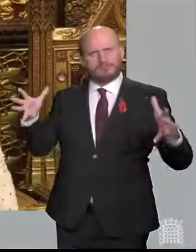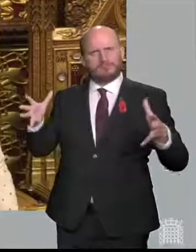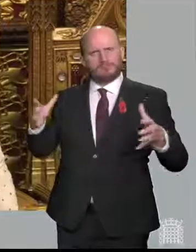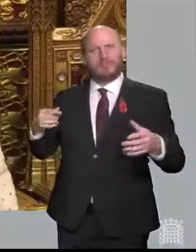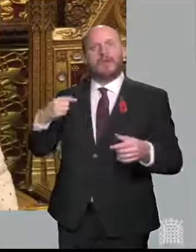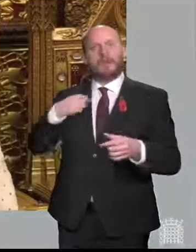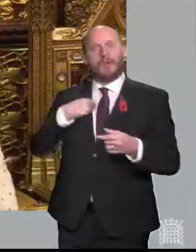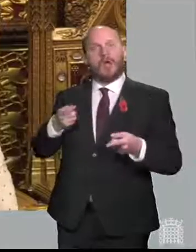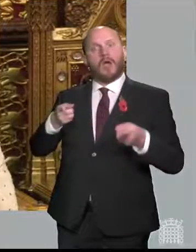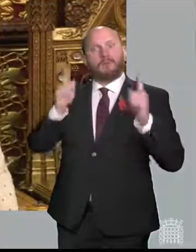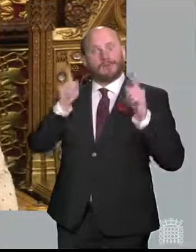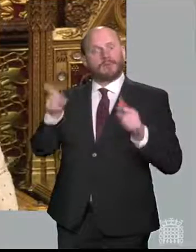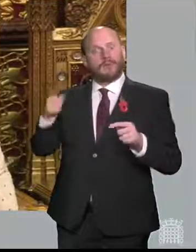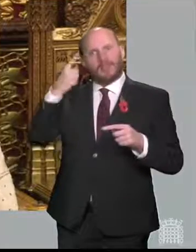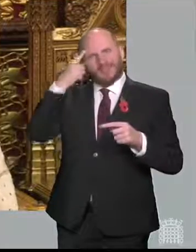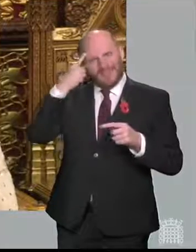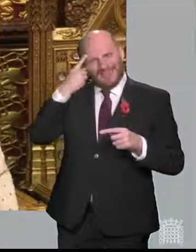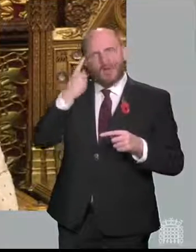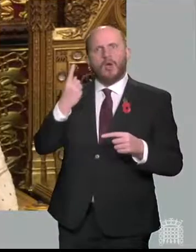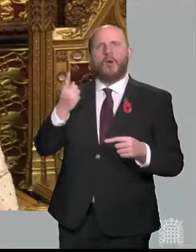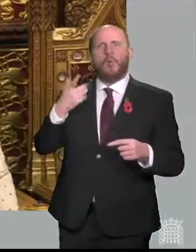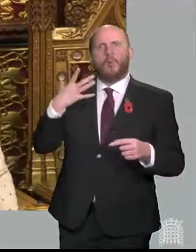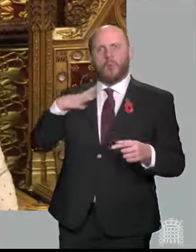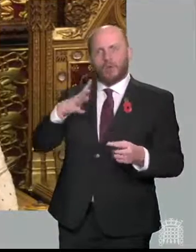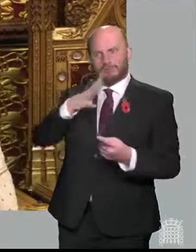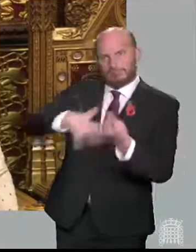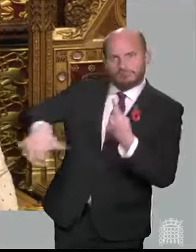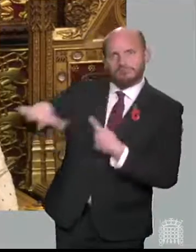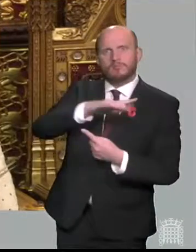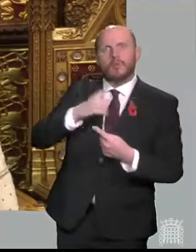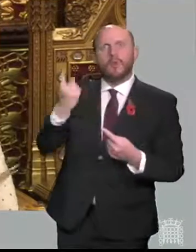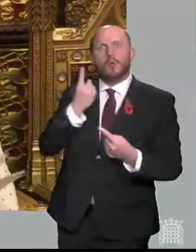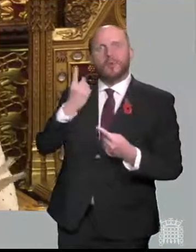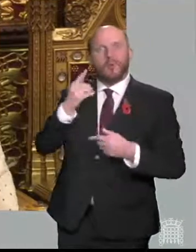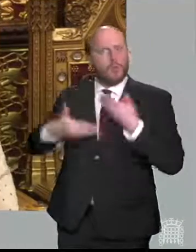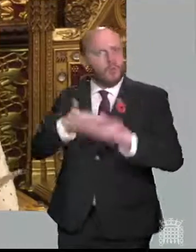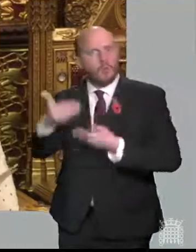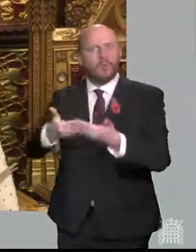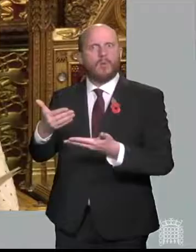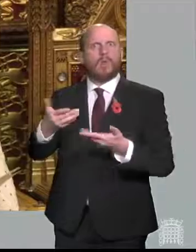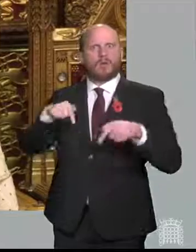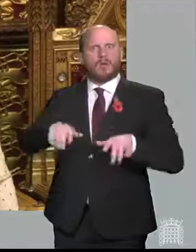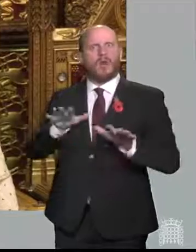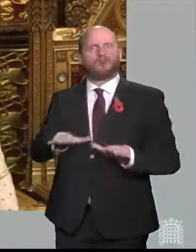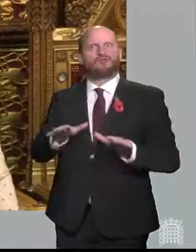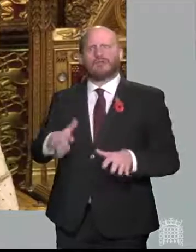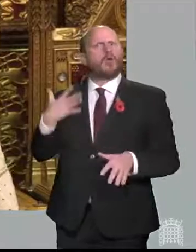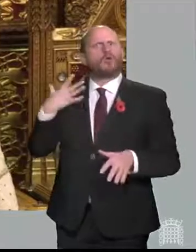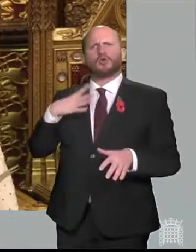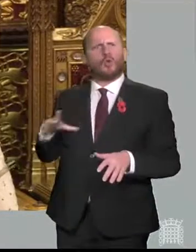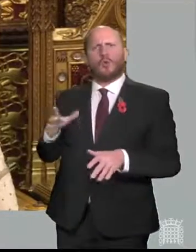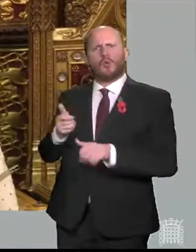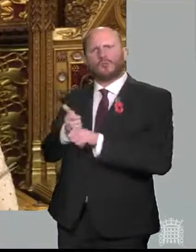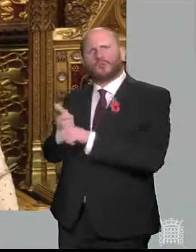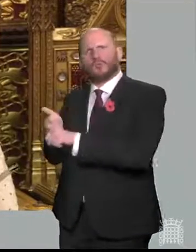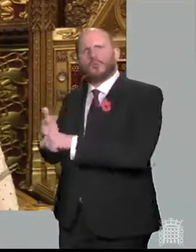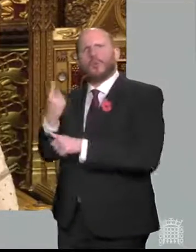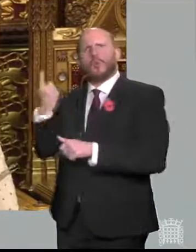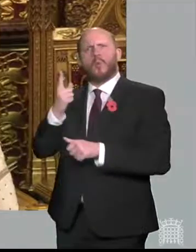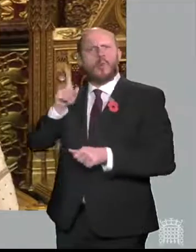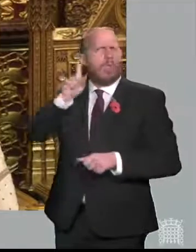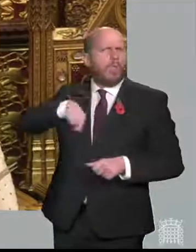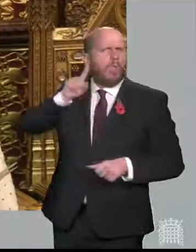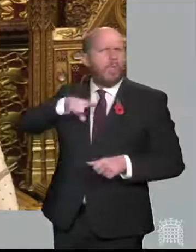nation ahead of the rights of those who endanger it. By taking these long-term decisions,